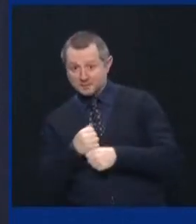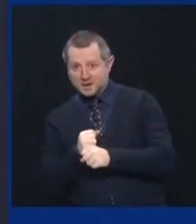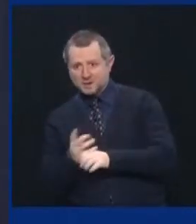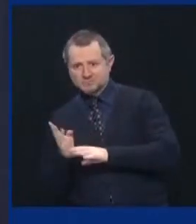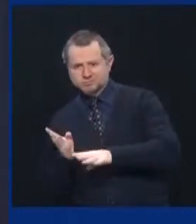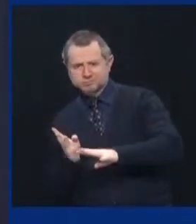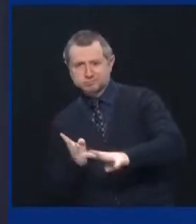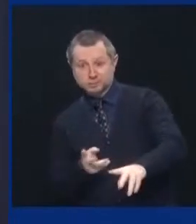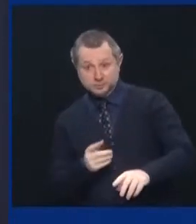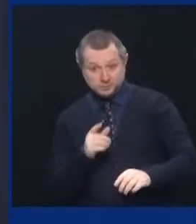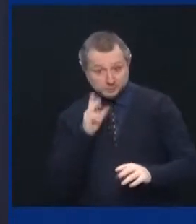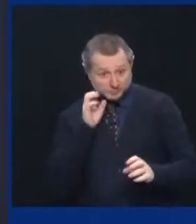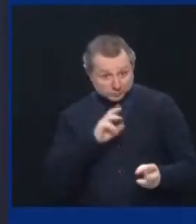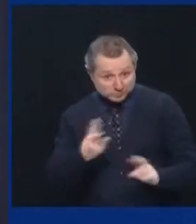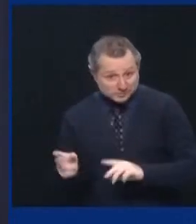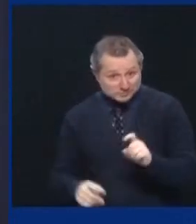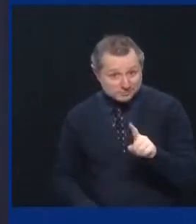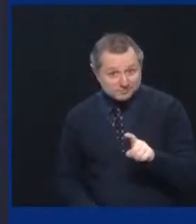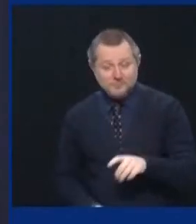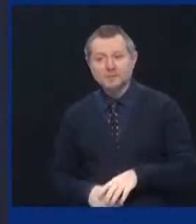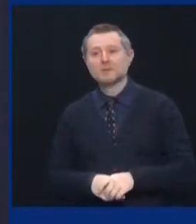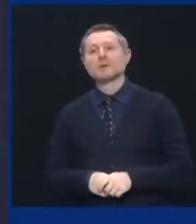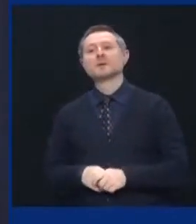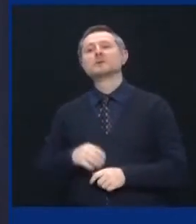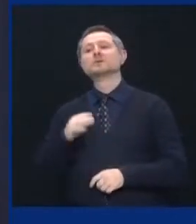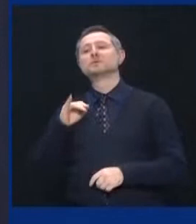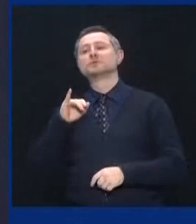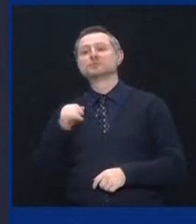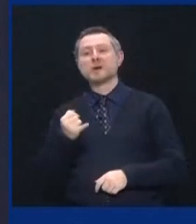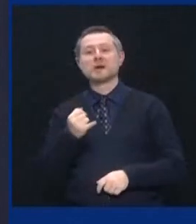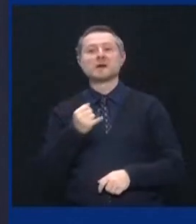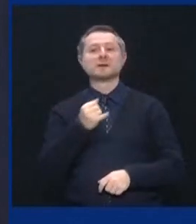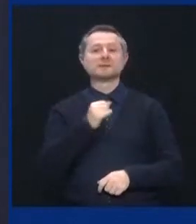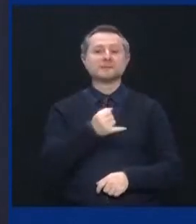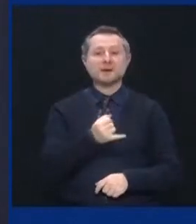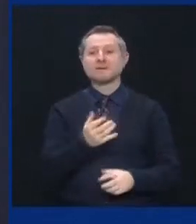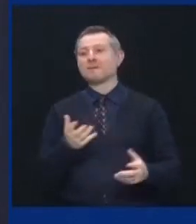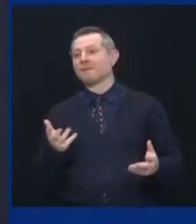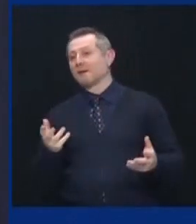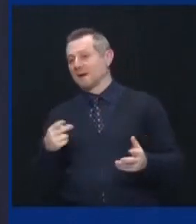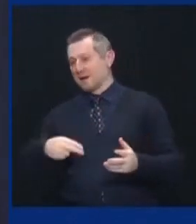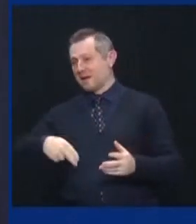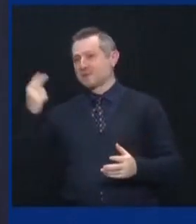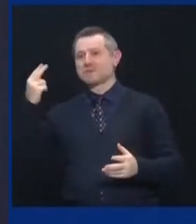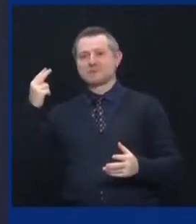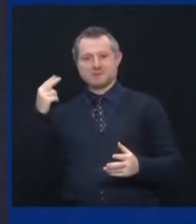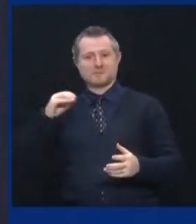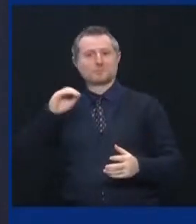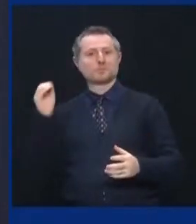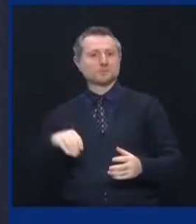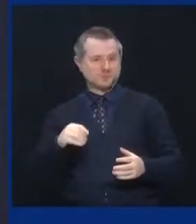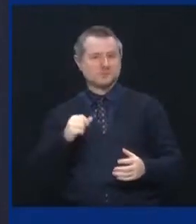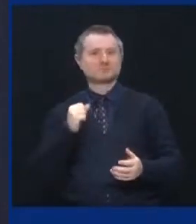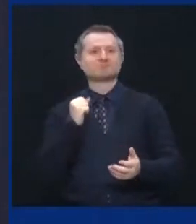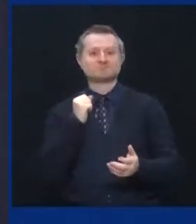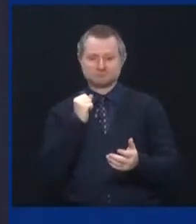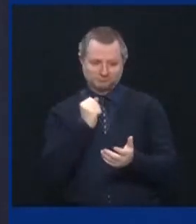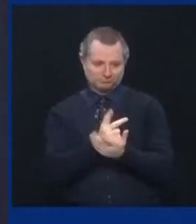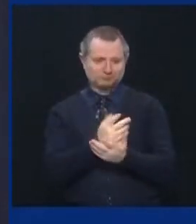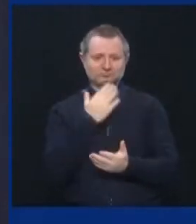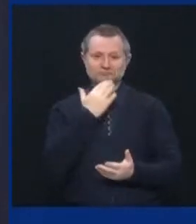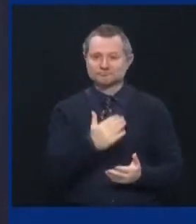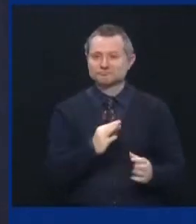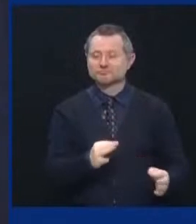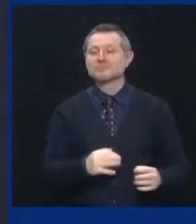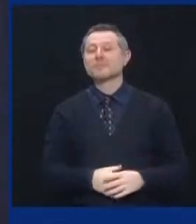vaccine? If the Johnson & Johnson vaccine has a high efficacy and gets approved, that's one situation. But